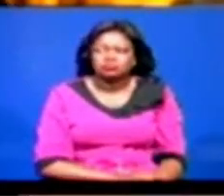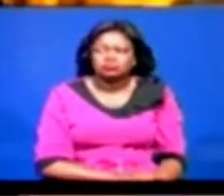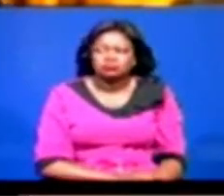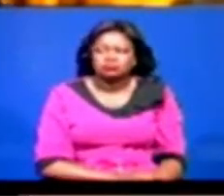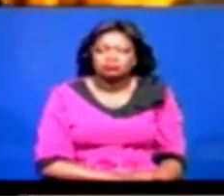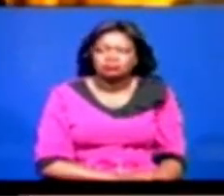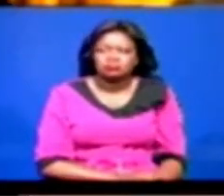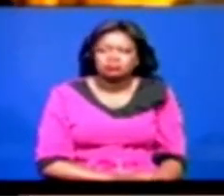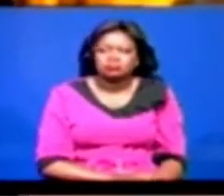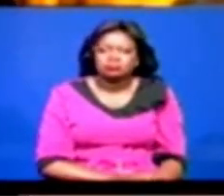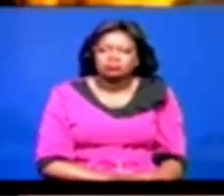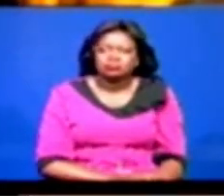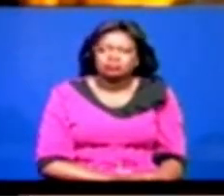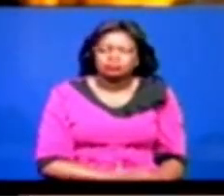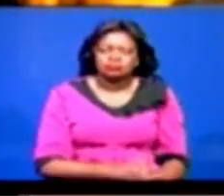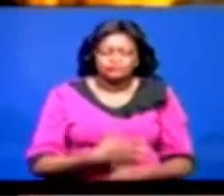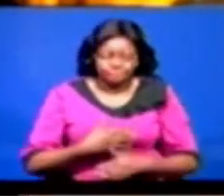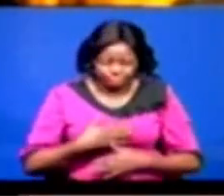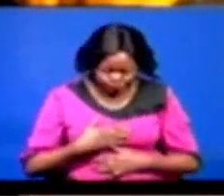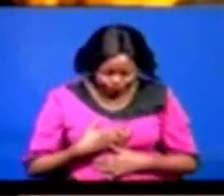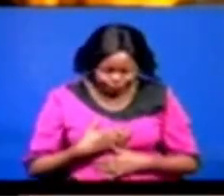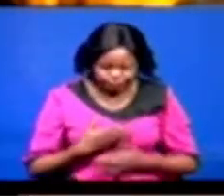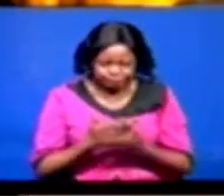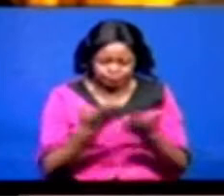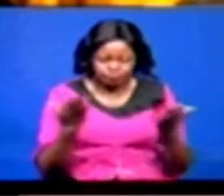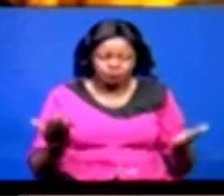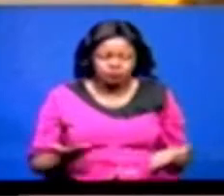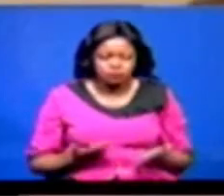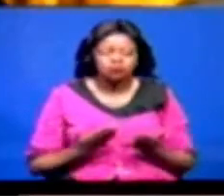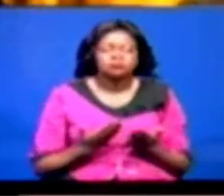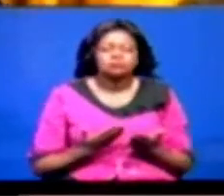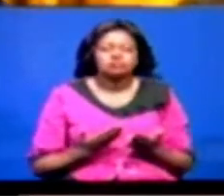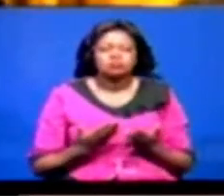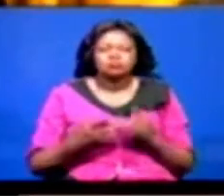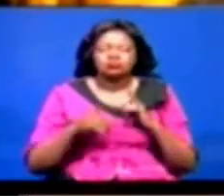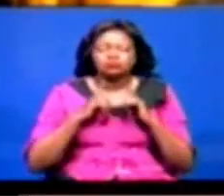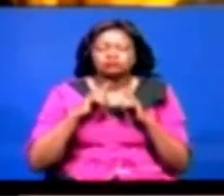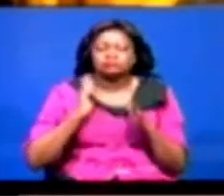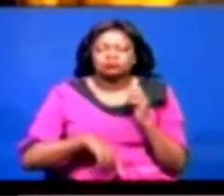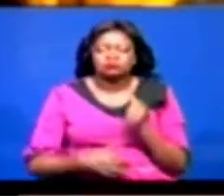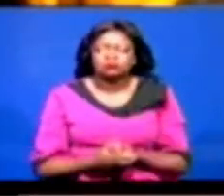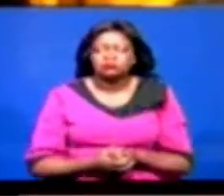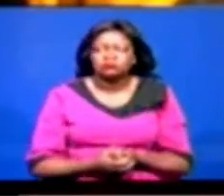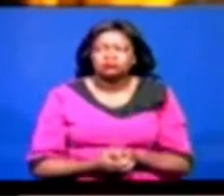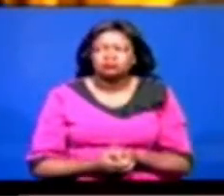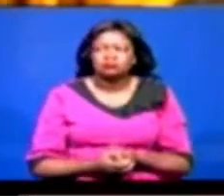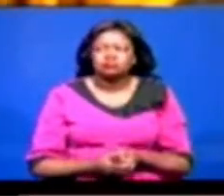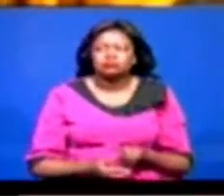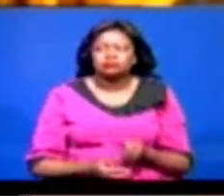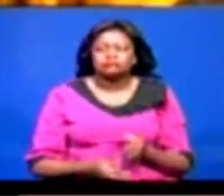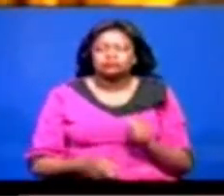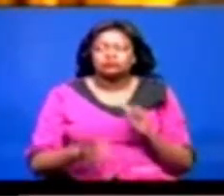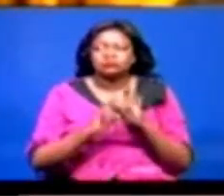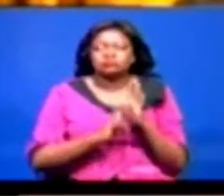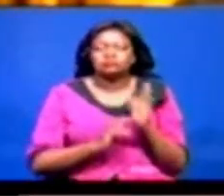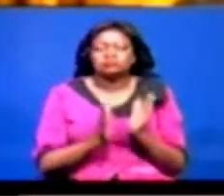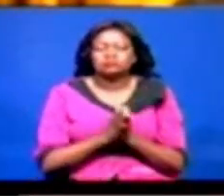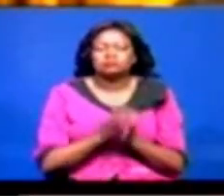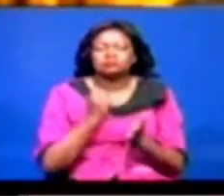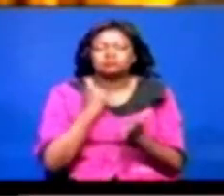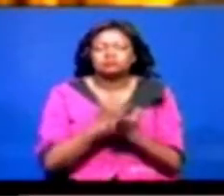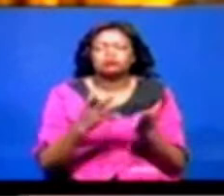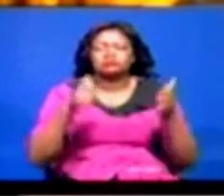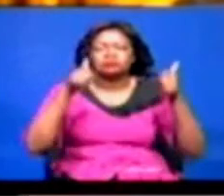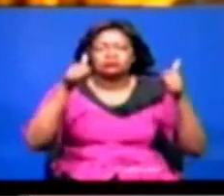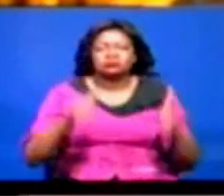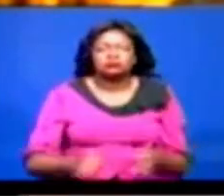Now, my lords and my ladies, you are also referred to extensively to the regulations and to the Gazette notice. So let me say this first. This is the